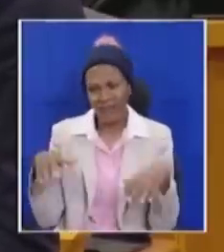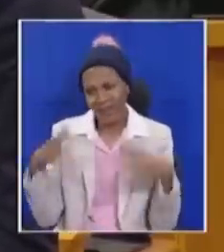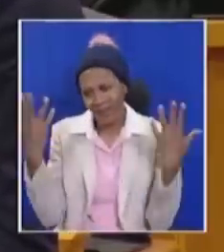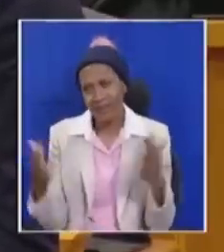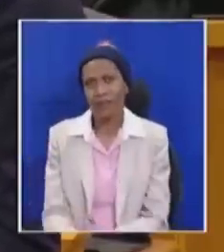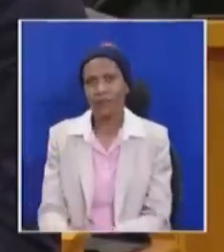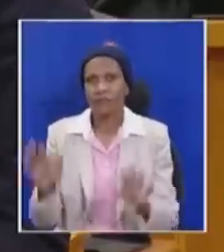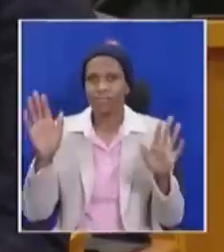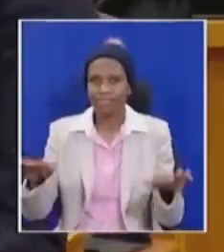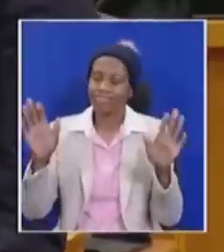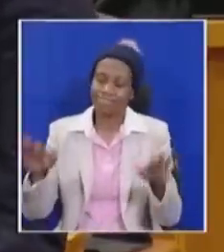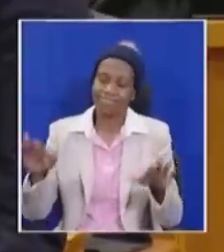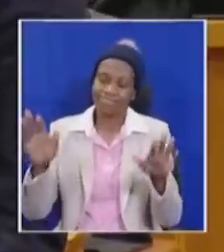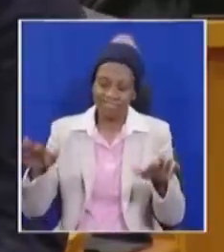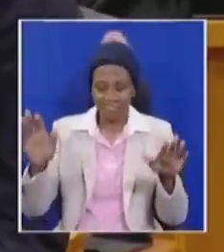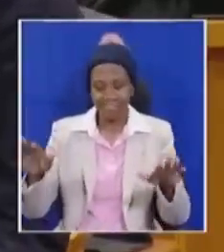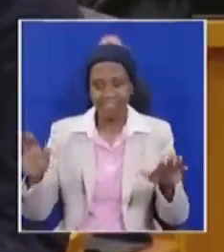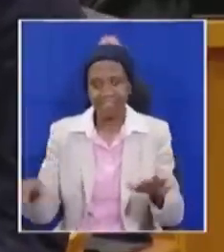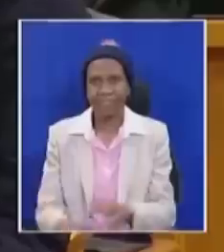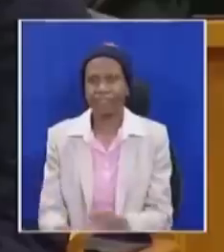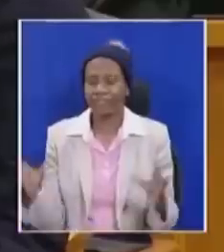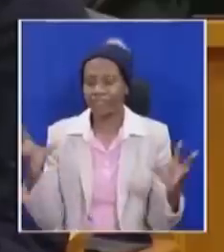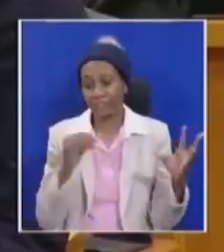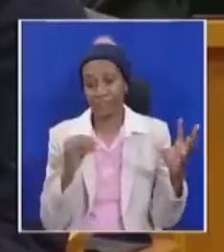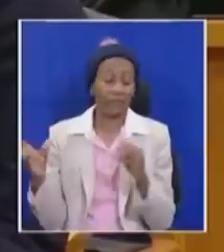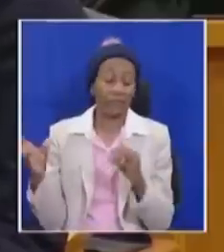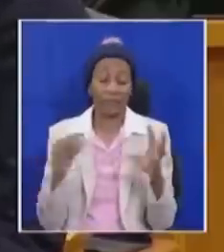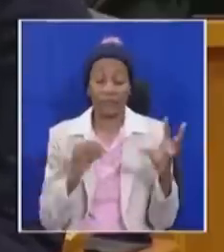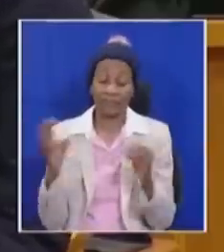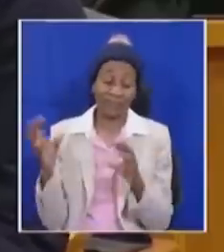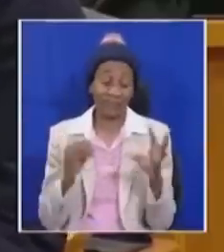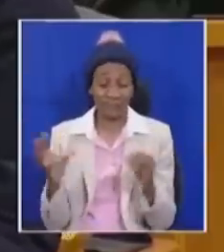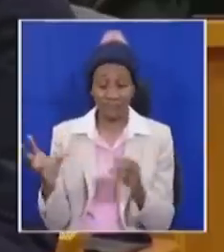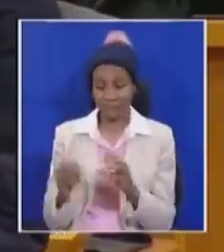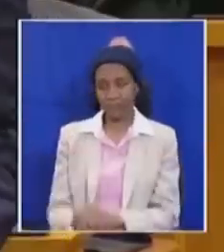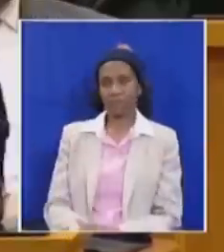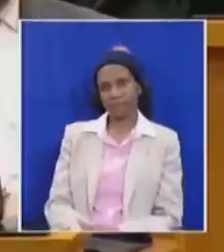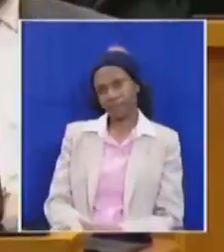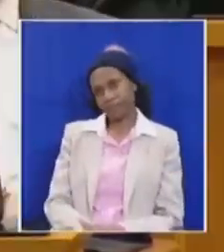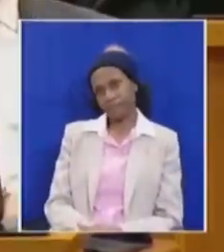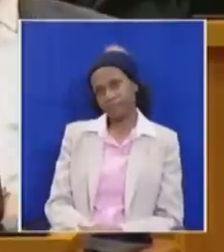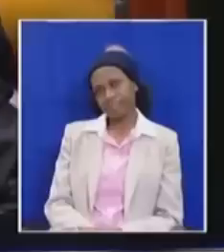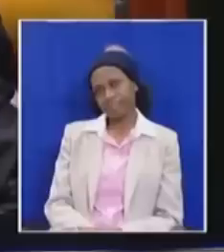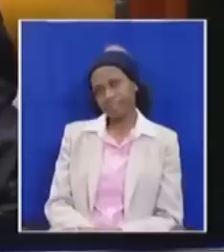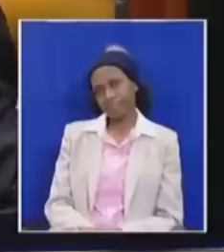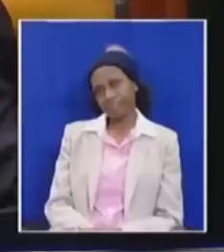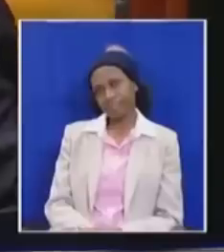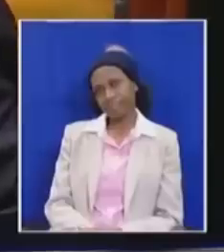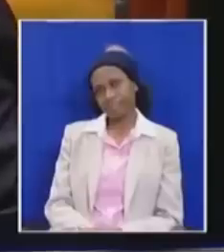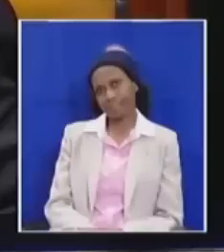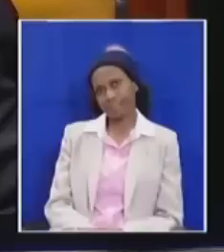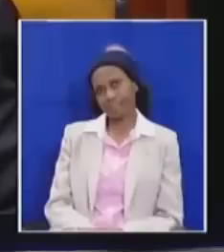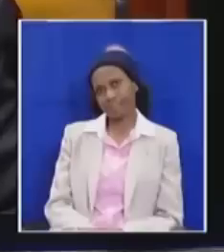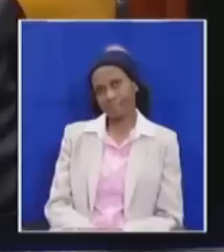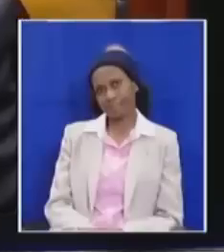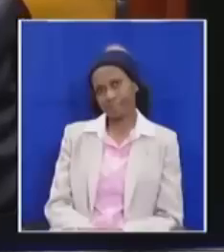And you're take not Order, acting Deputy fairly. Speaker. She can say what she likes, but Order, anyone in the Deputy opposition Speaker. can't say what they Honorable member. Order, Deputy you are Speaker.